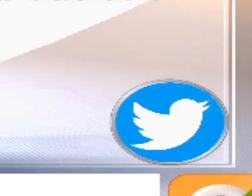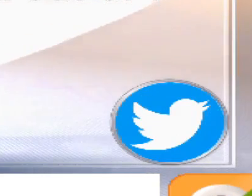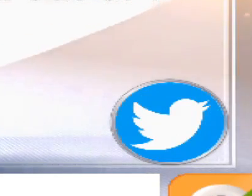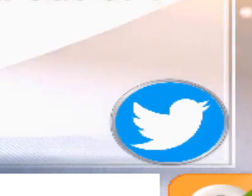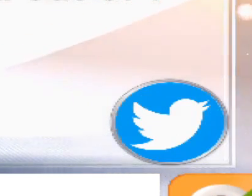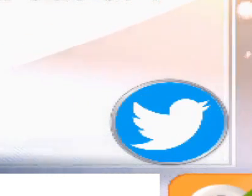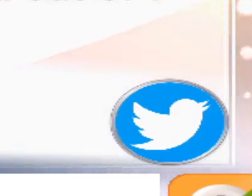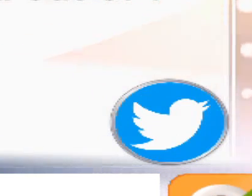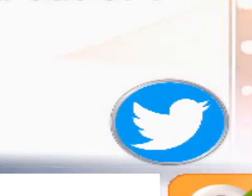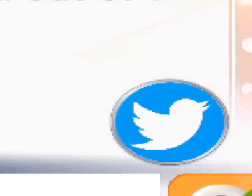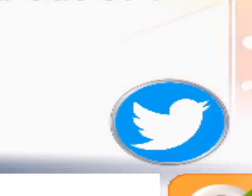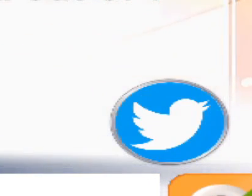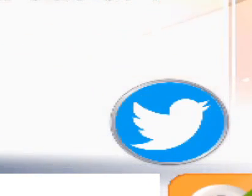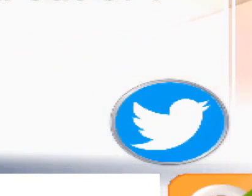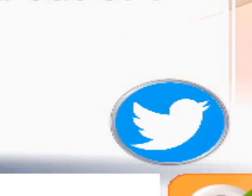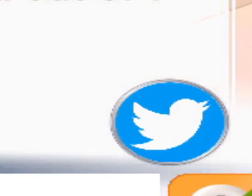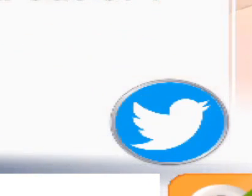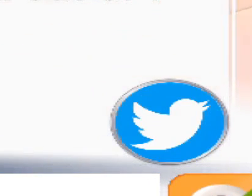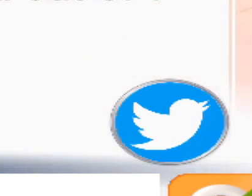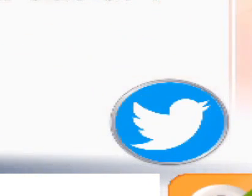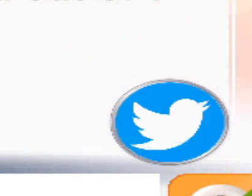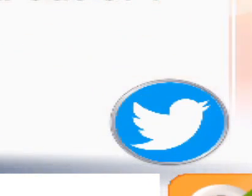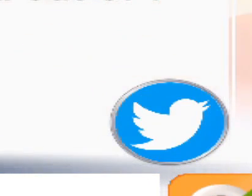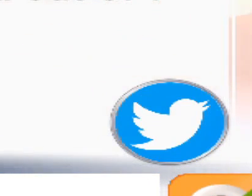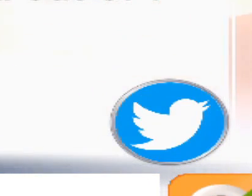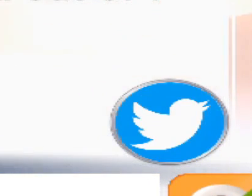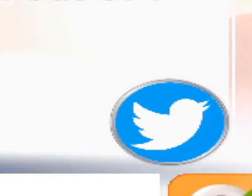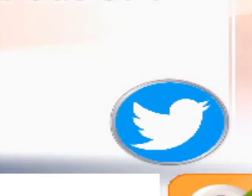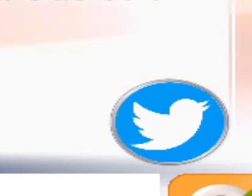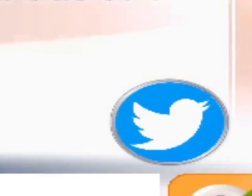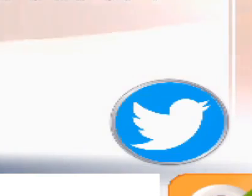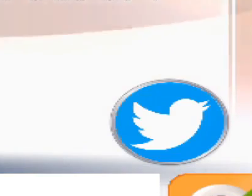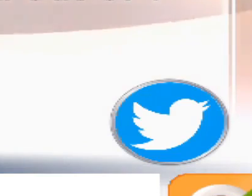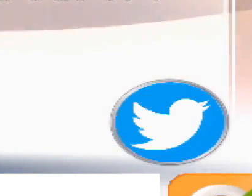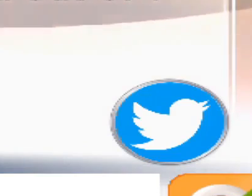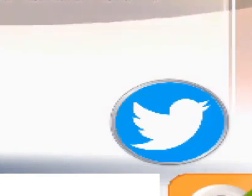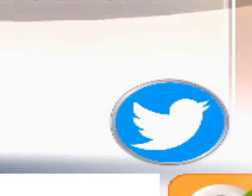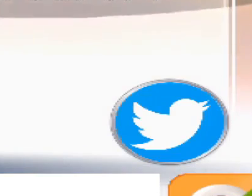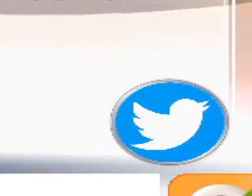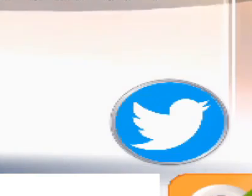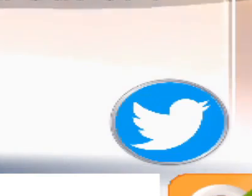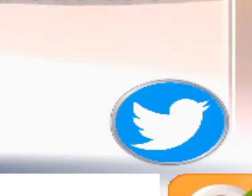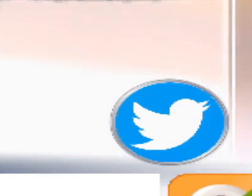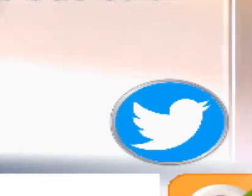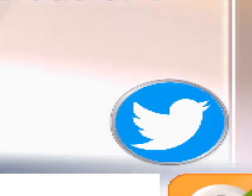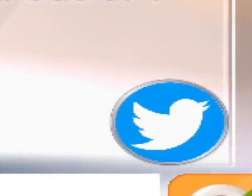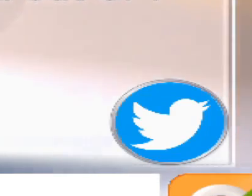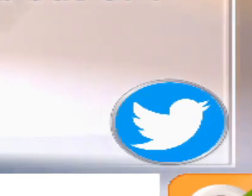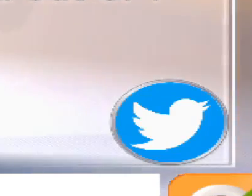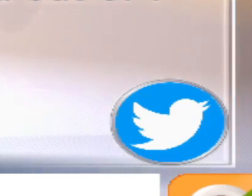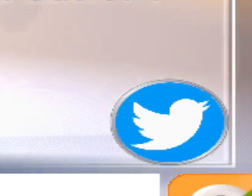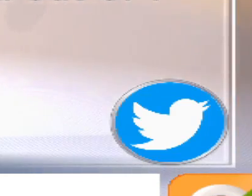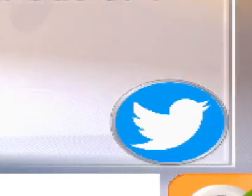a backup or a failsafe. By her own admission, 2 months later, system is barely 50% up, hasn't rolled out beyond one